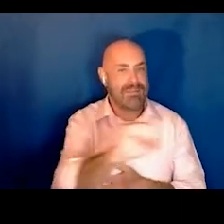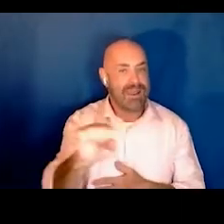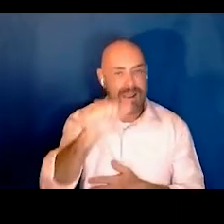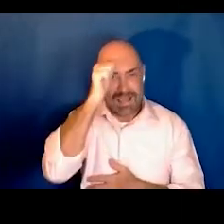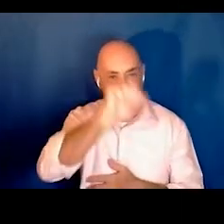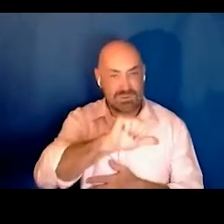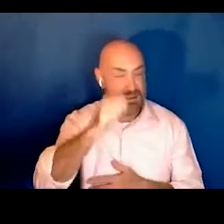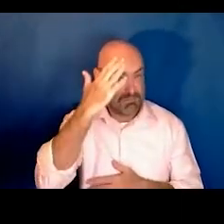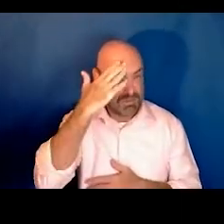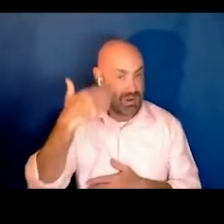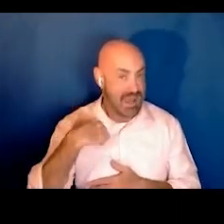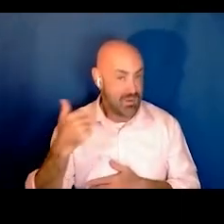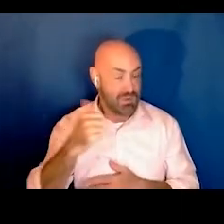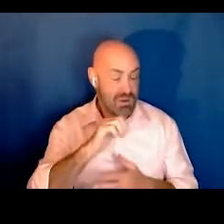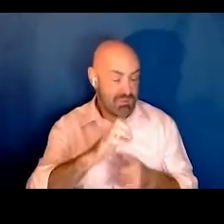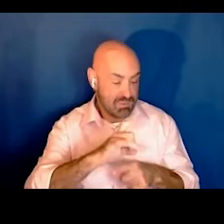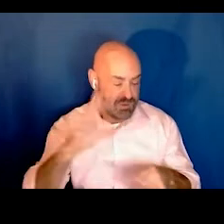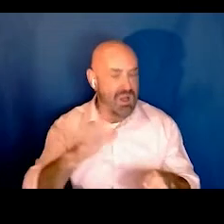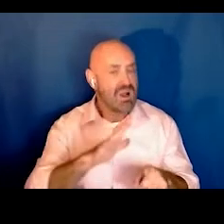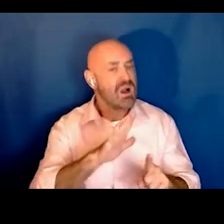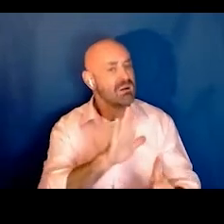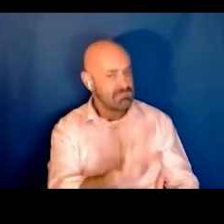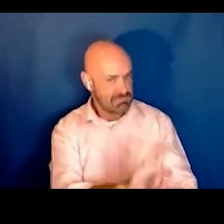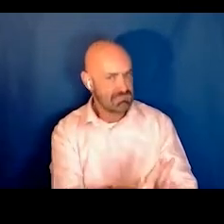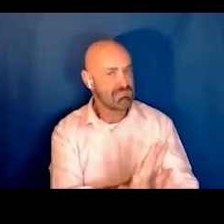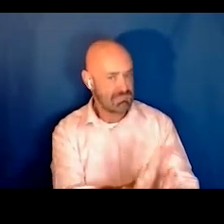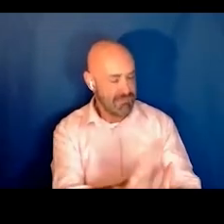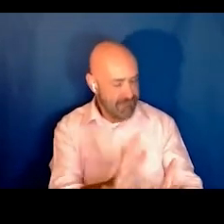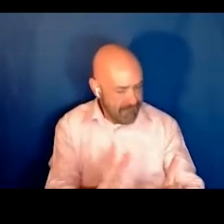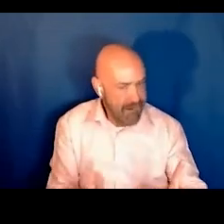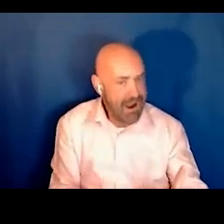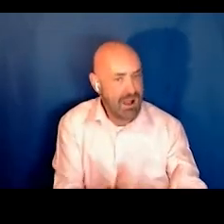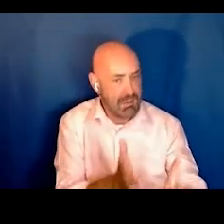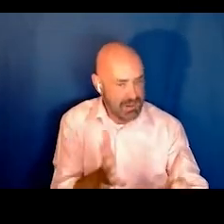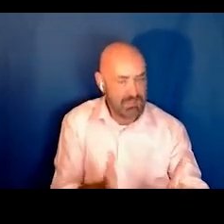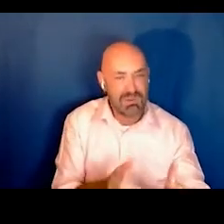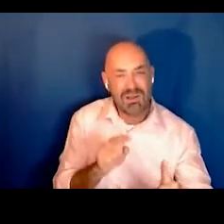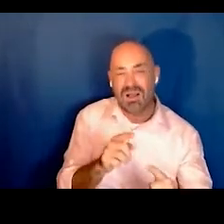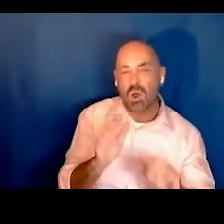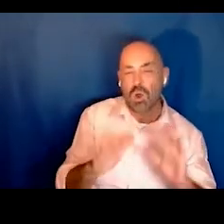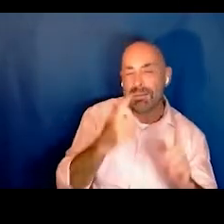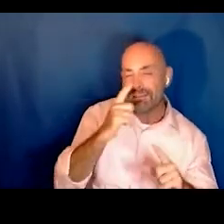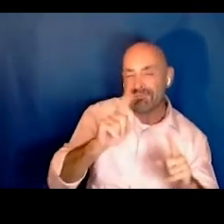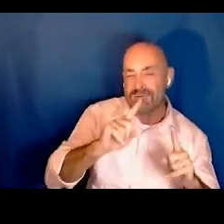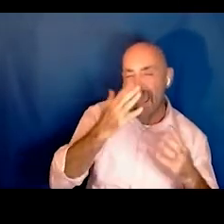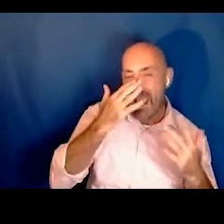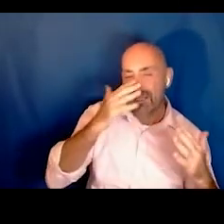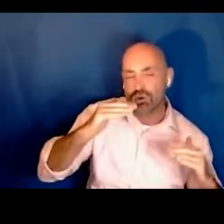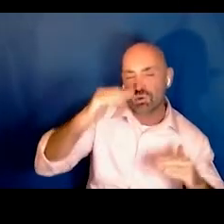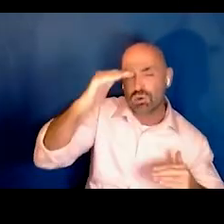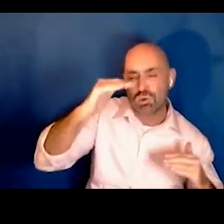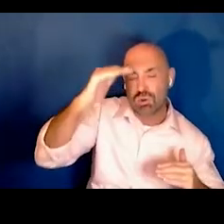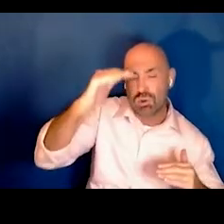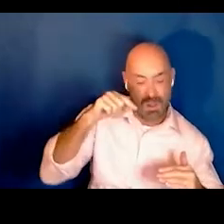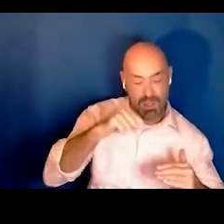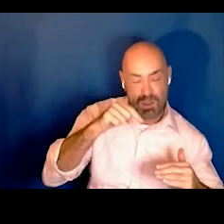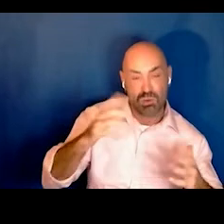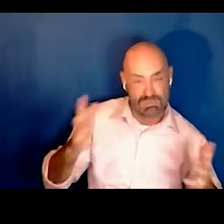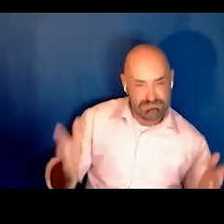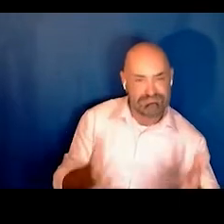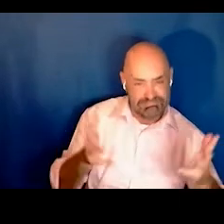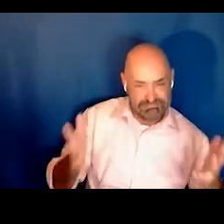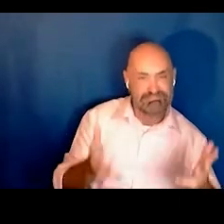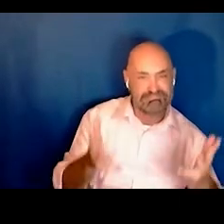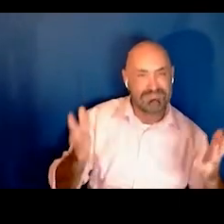professionals to understand, to hold compassion for this, and help with this intergenerational crisis of moving leaders to act. And